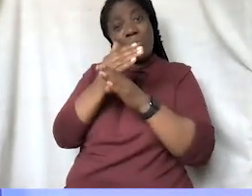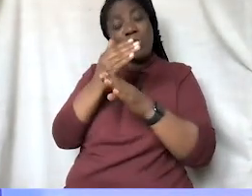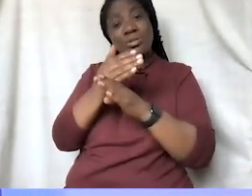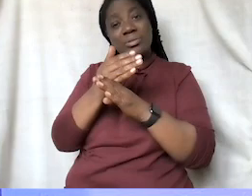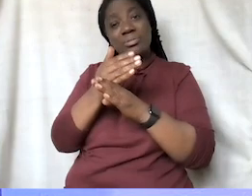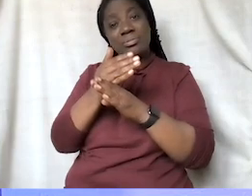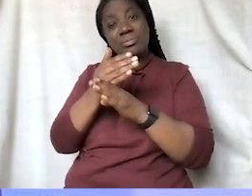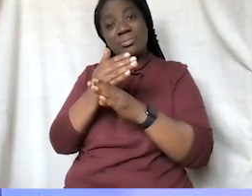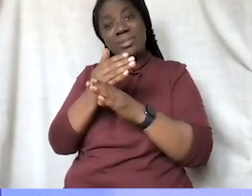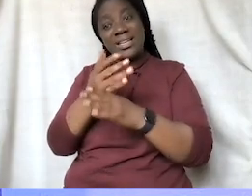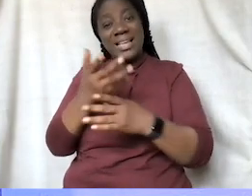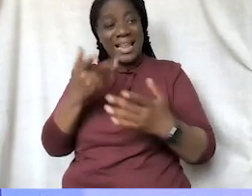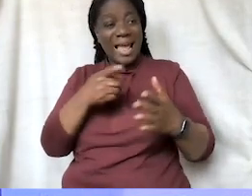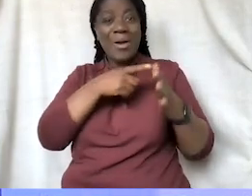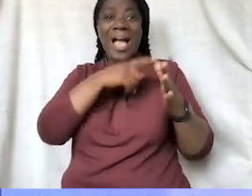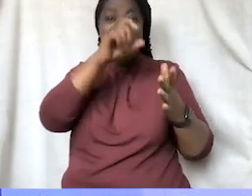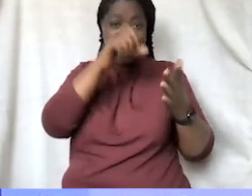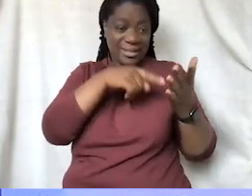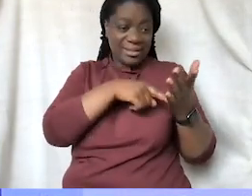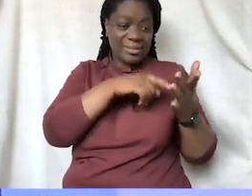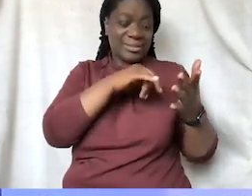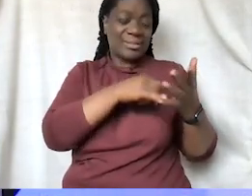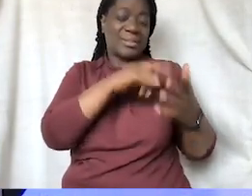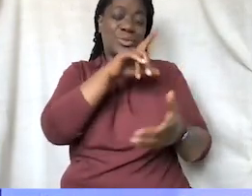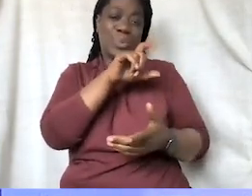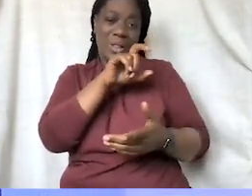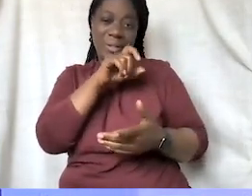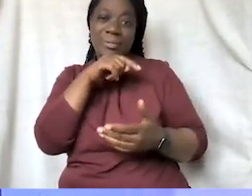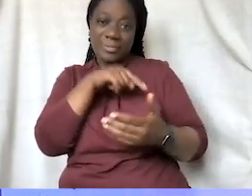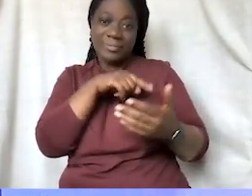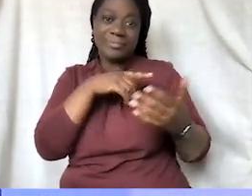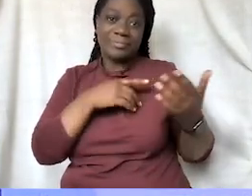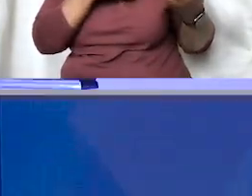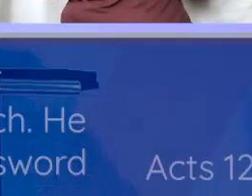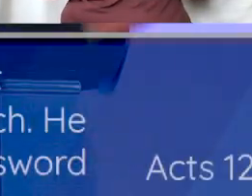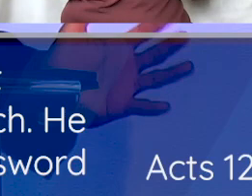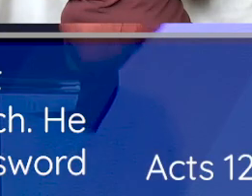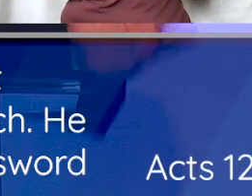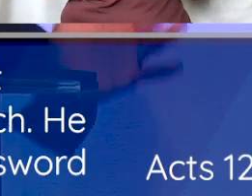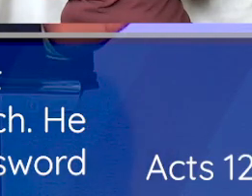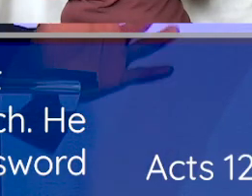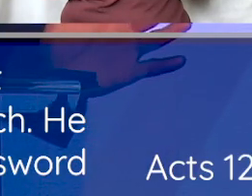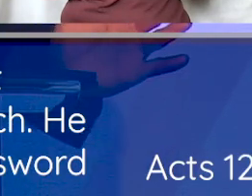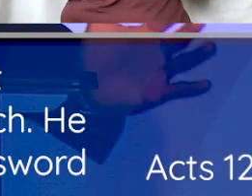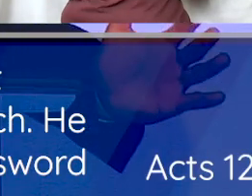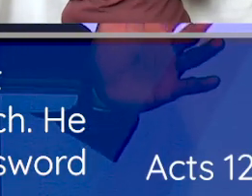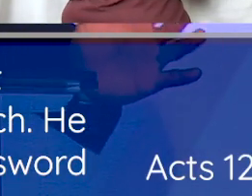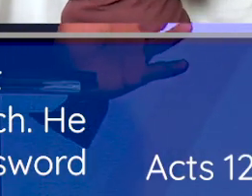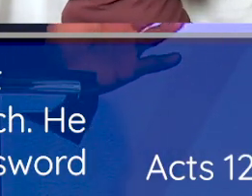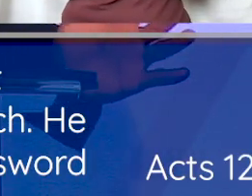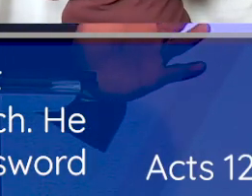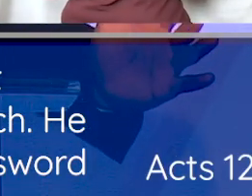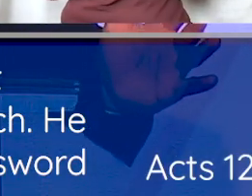me quickly to Acts chapter 12. Acts chapter 12. The Bible said, and at that time, I'm reading from verse 1.